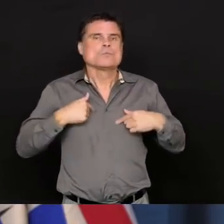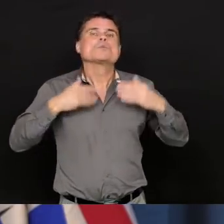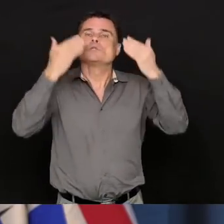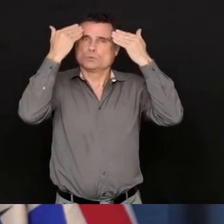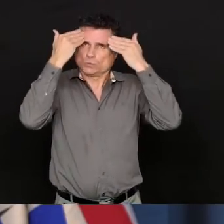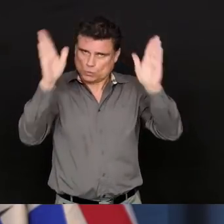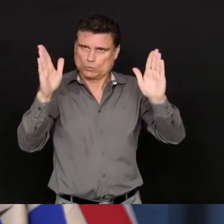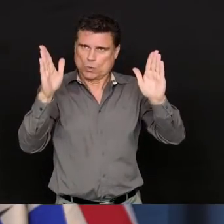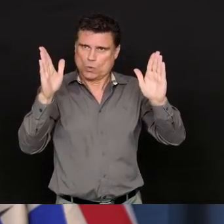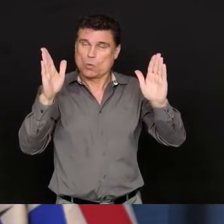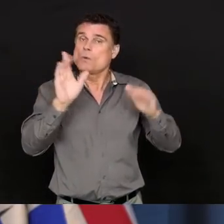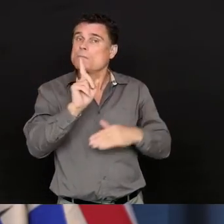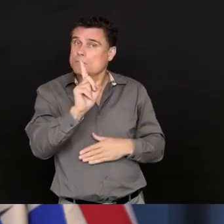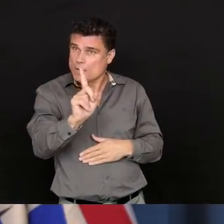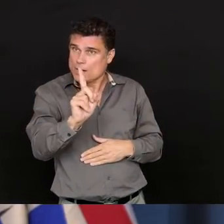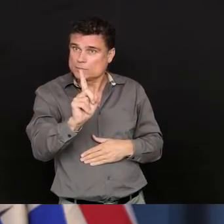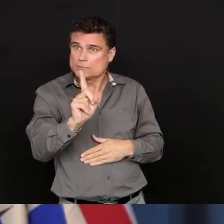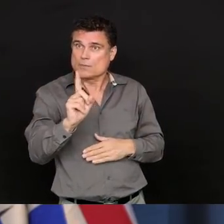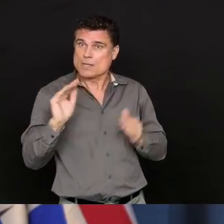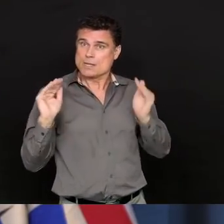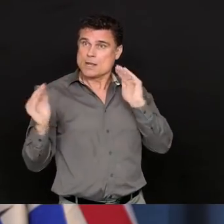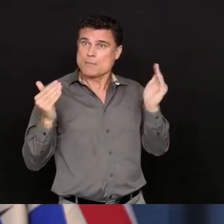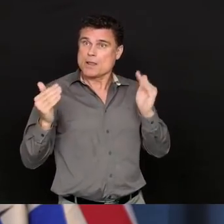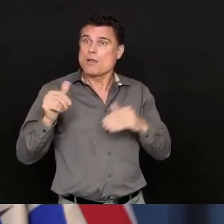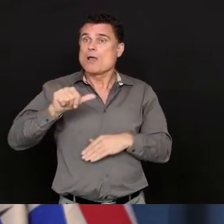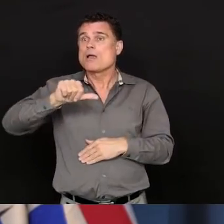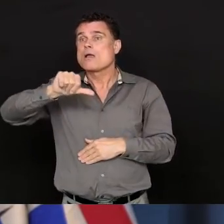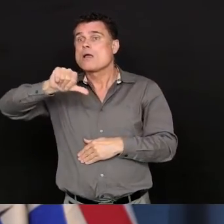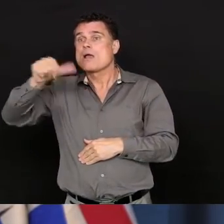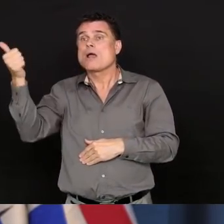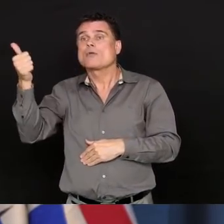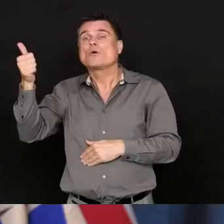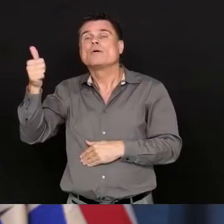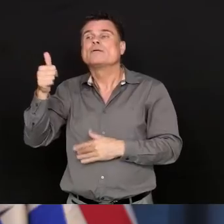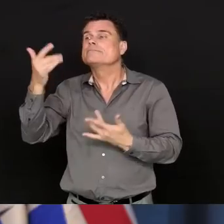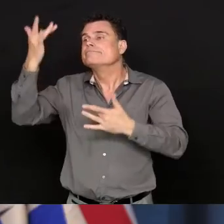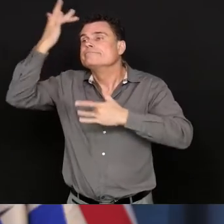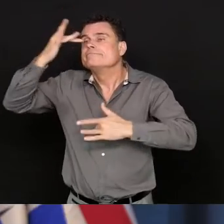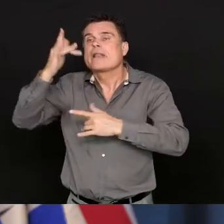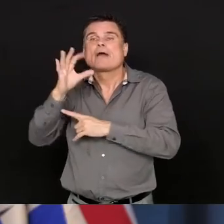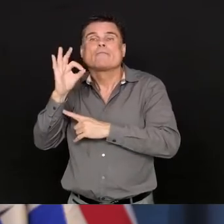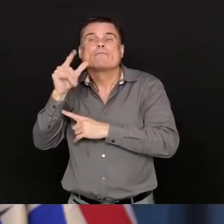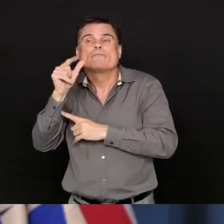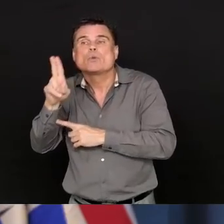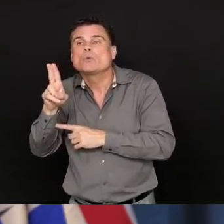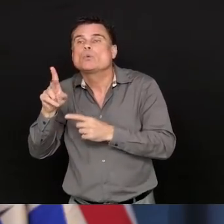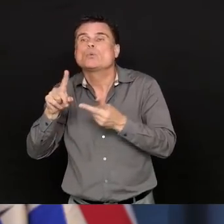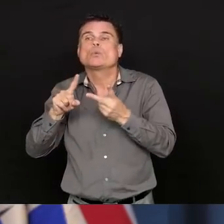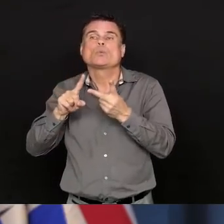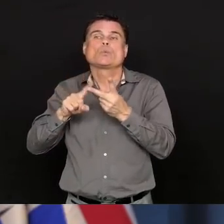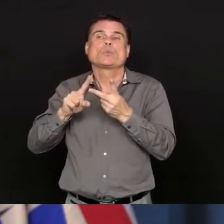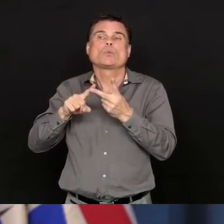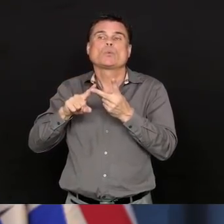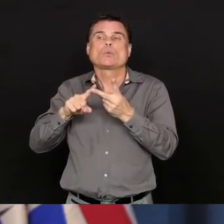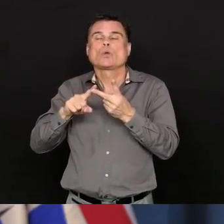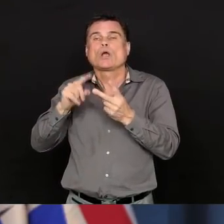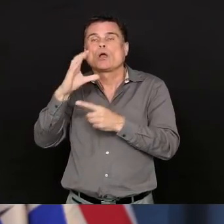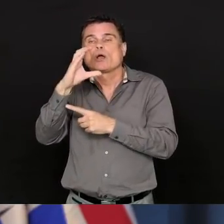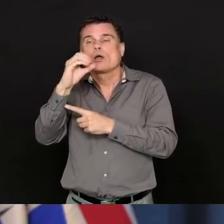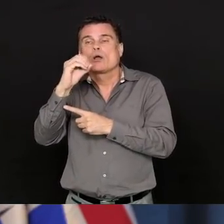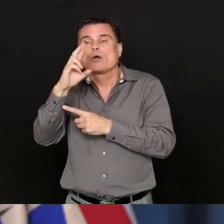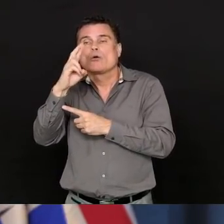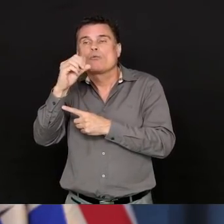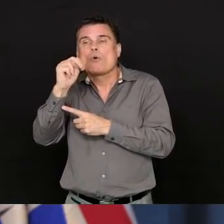influenza, what we know about other coronaviruses that do circulate in the human populations, and there's four of them that we see pretty